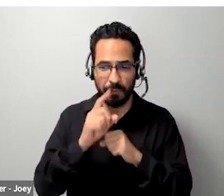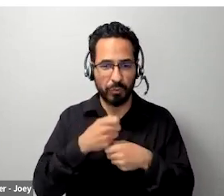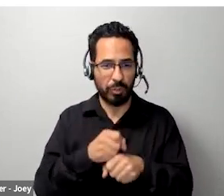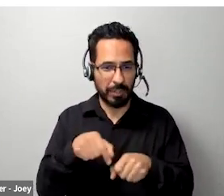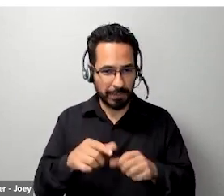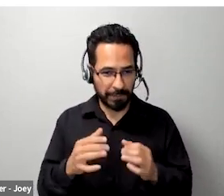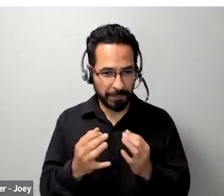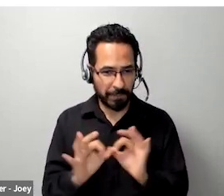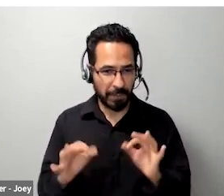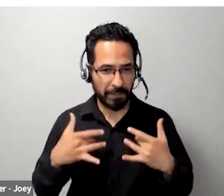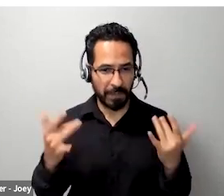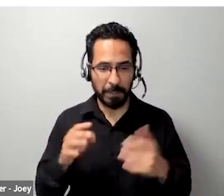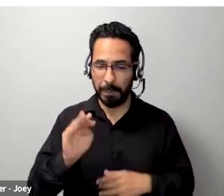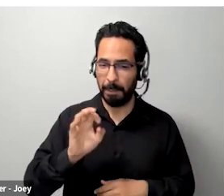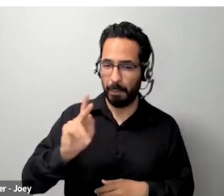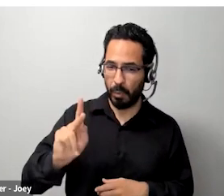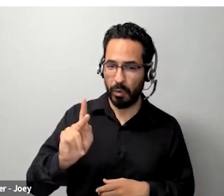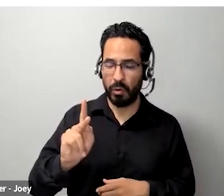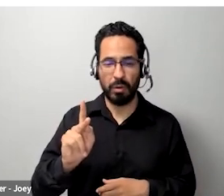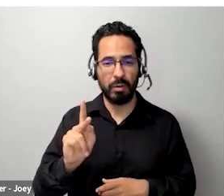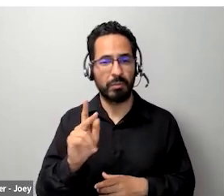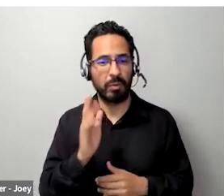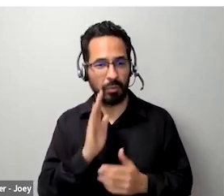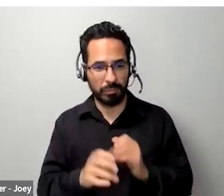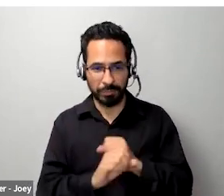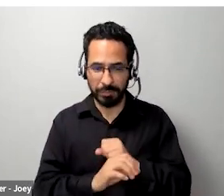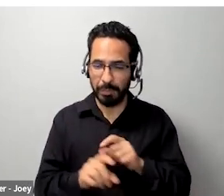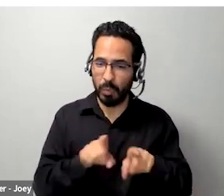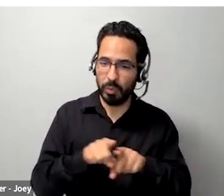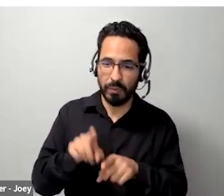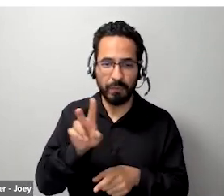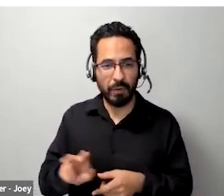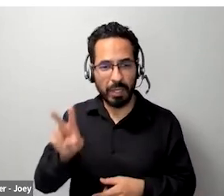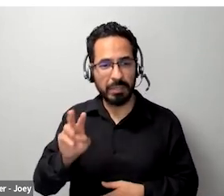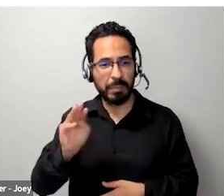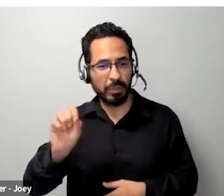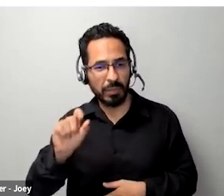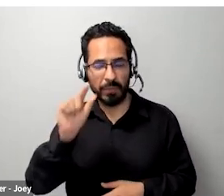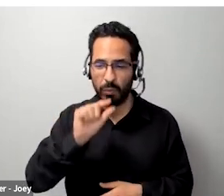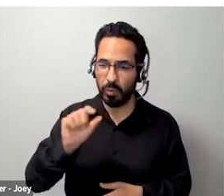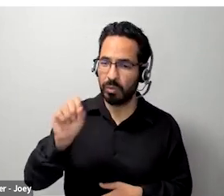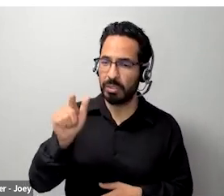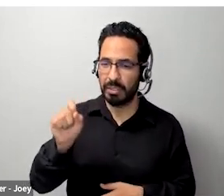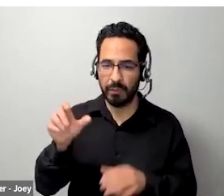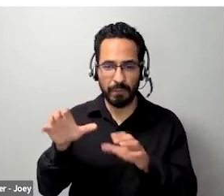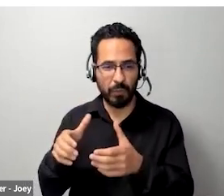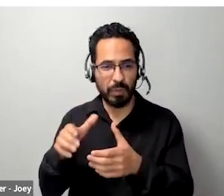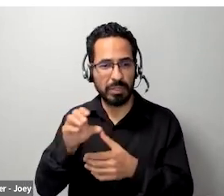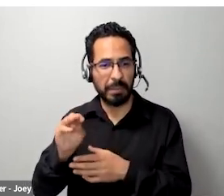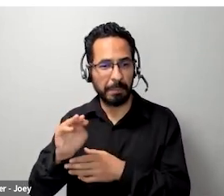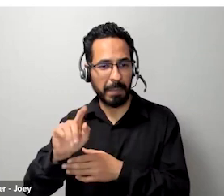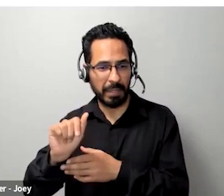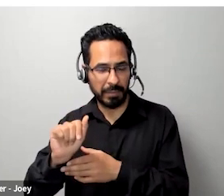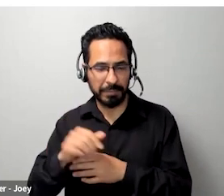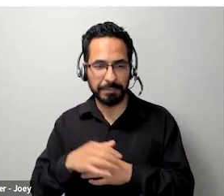our presenting sponsor, and support from Verizon, Microsoft, Google, Salesforce, and Meta. Before we start,